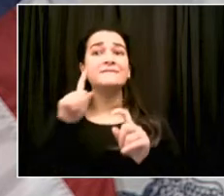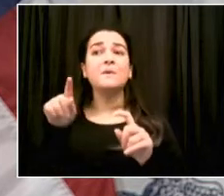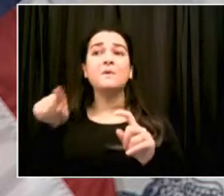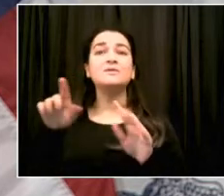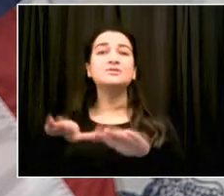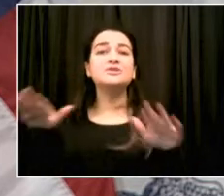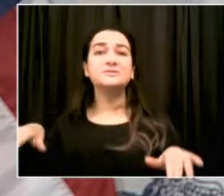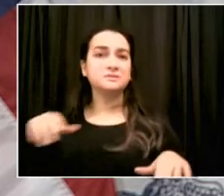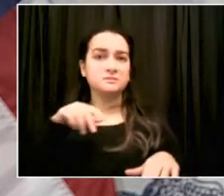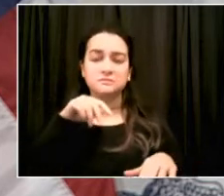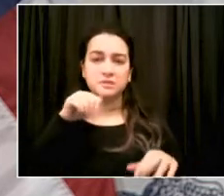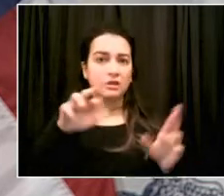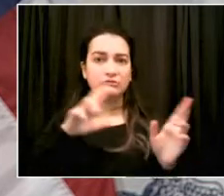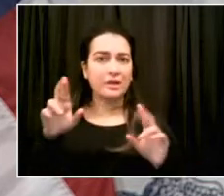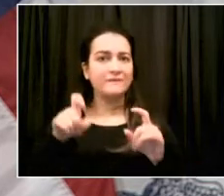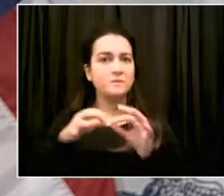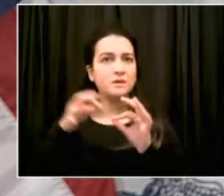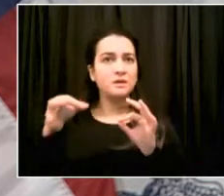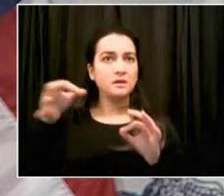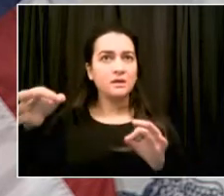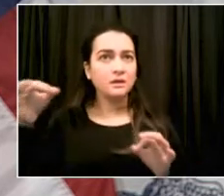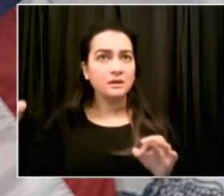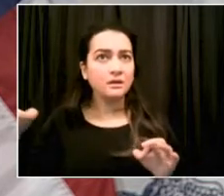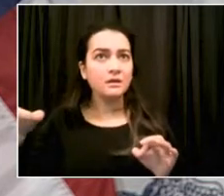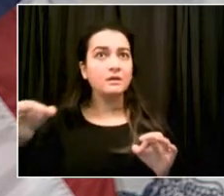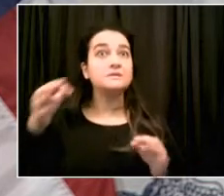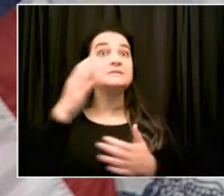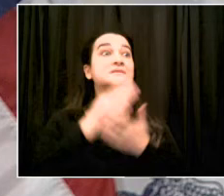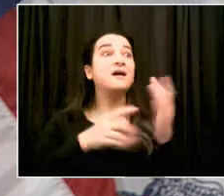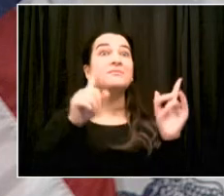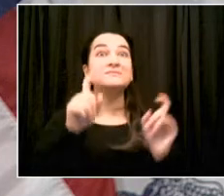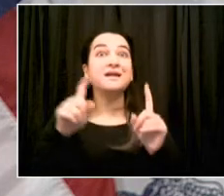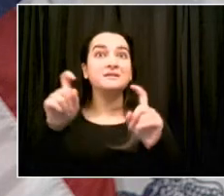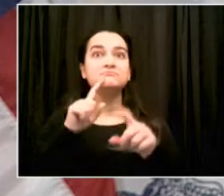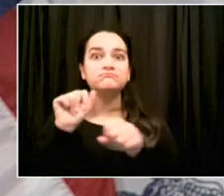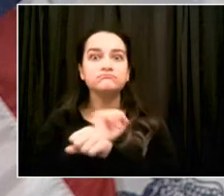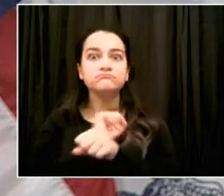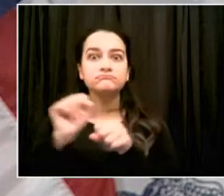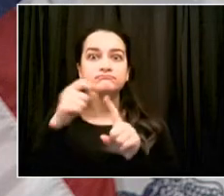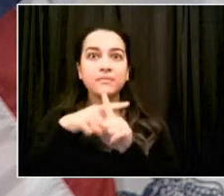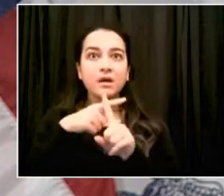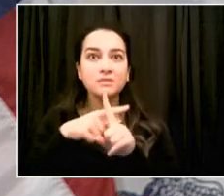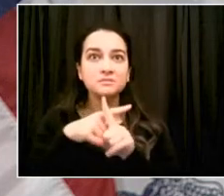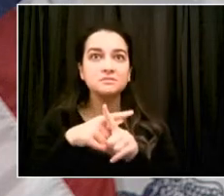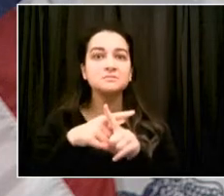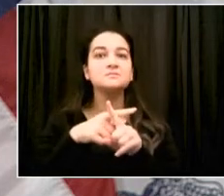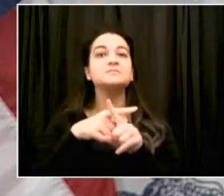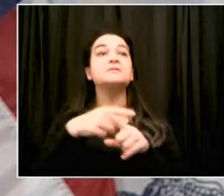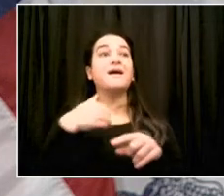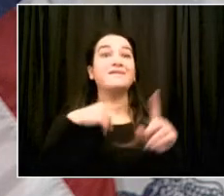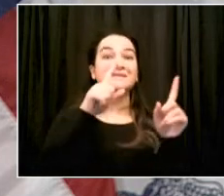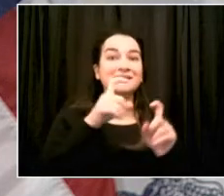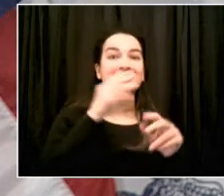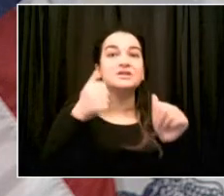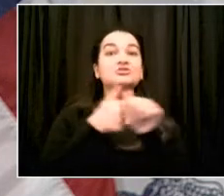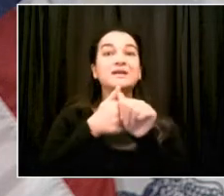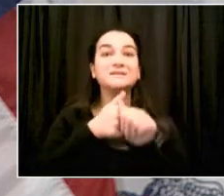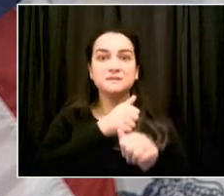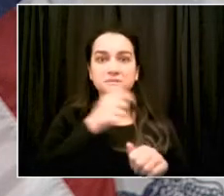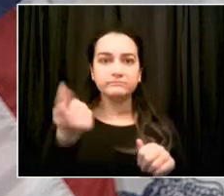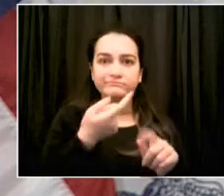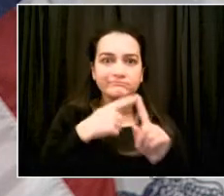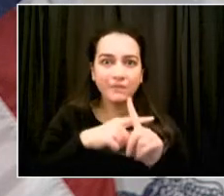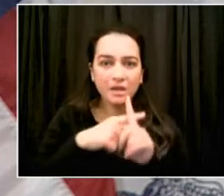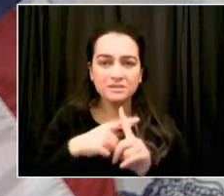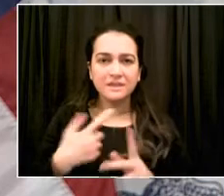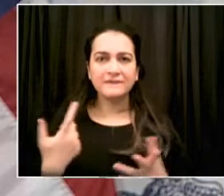tracing have not improved. Many teachers have not been able to get access to the vaccine, so the teachers want to know what the city is going to do to fix